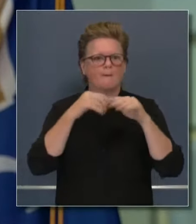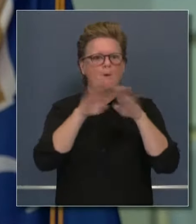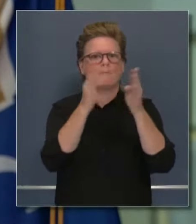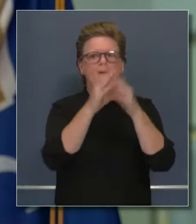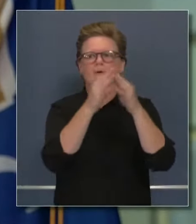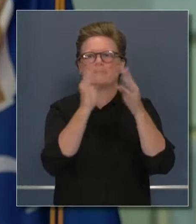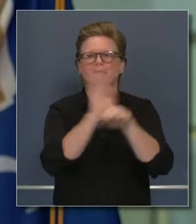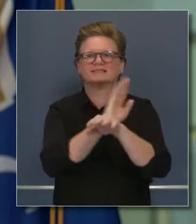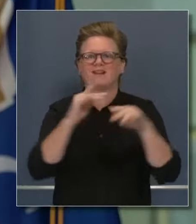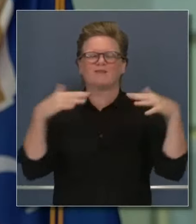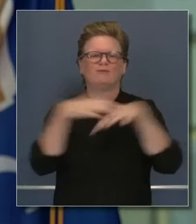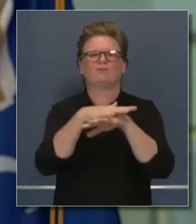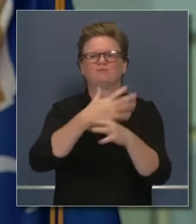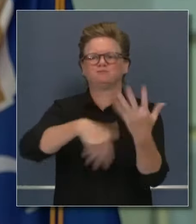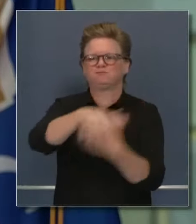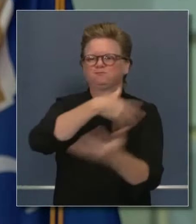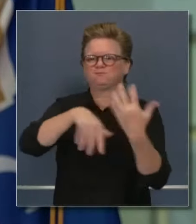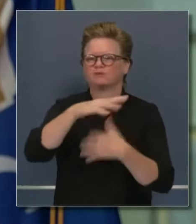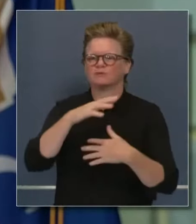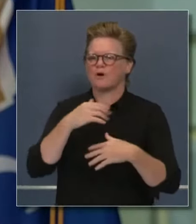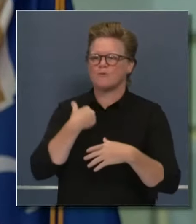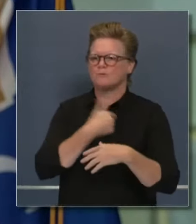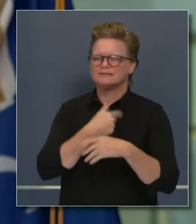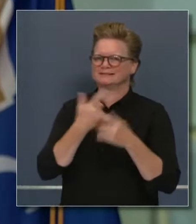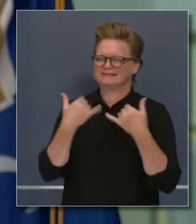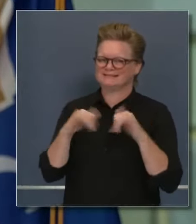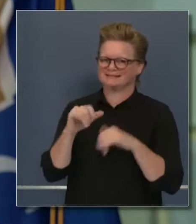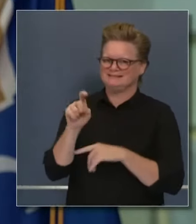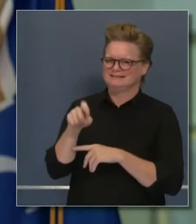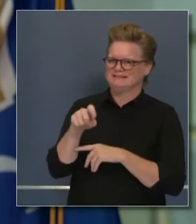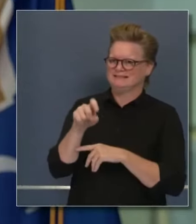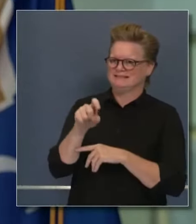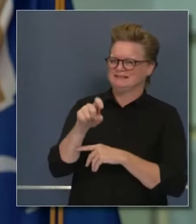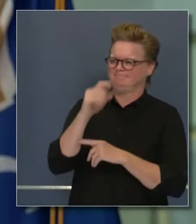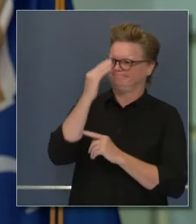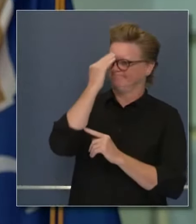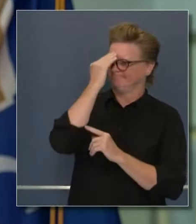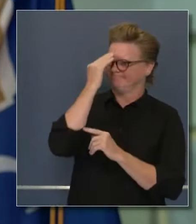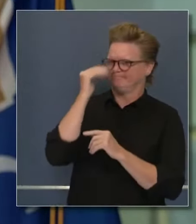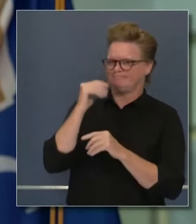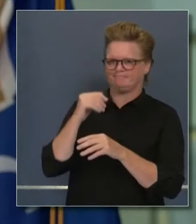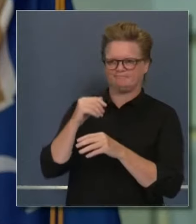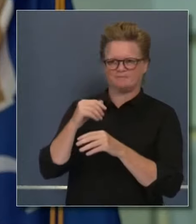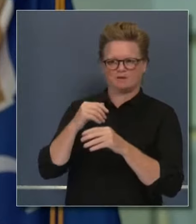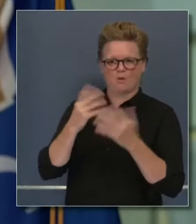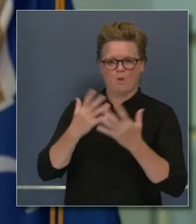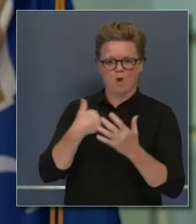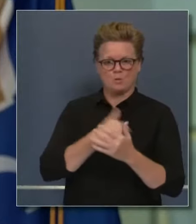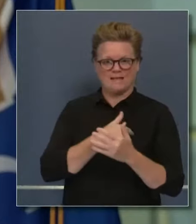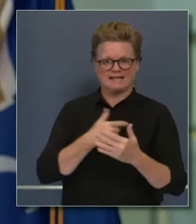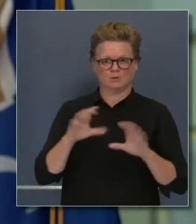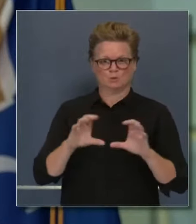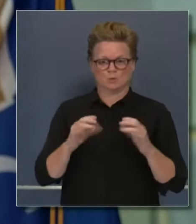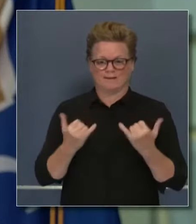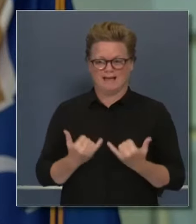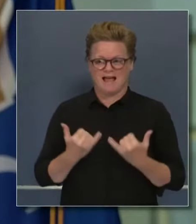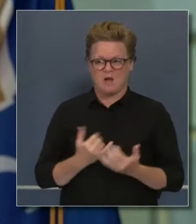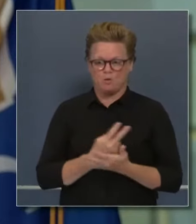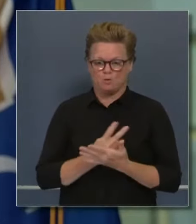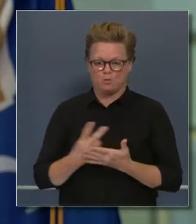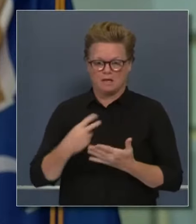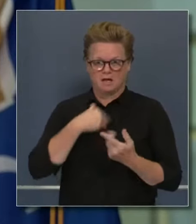remain vigilant and confident that the trends are coming down, especially as we enter flu season, as we